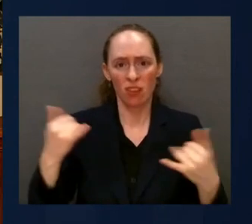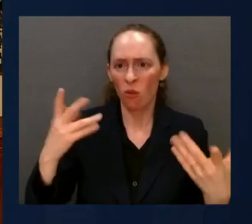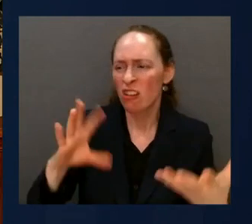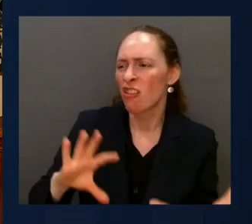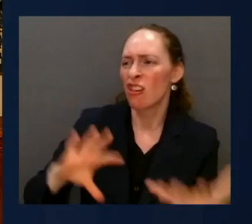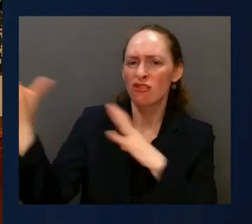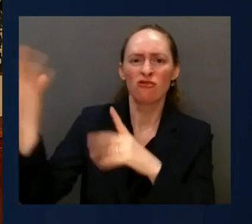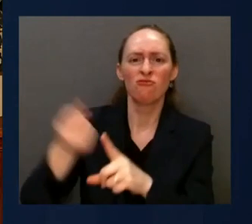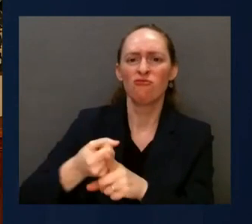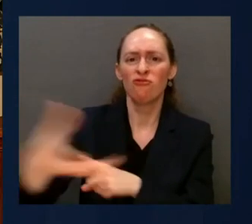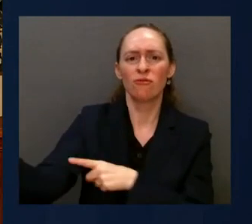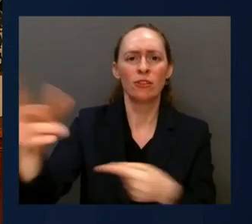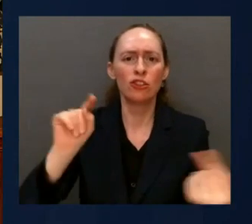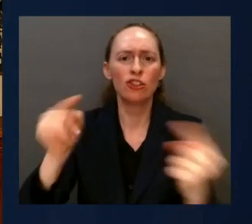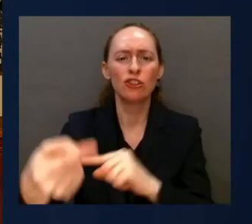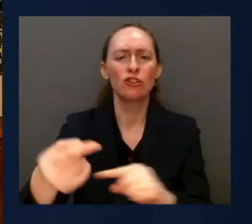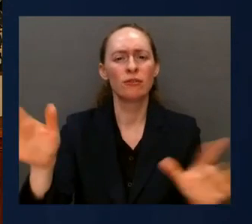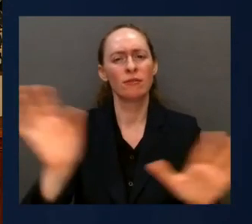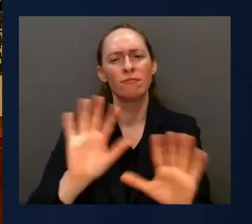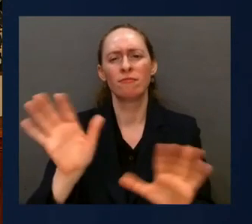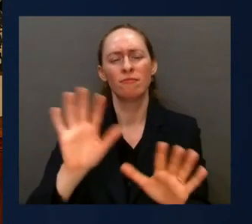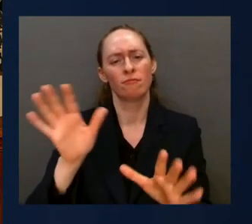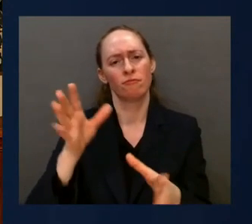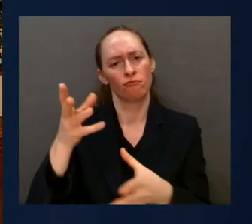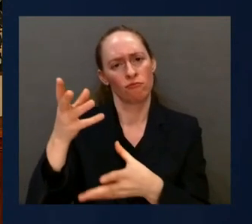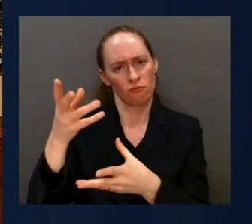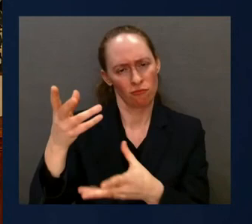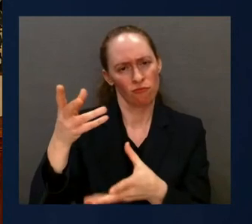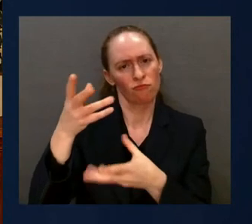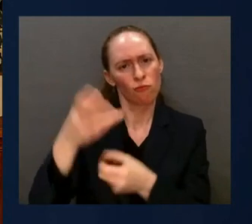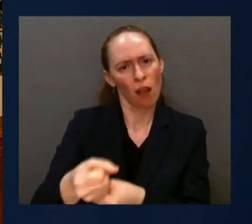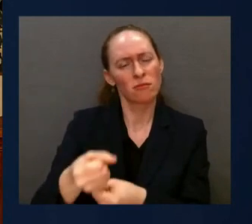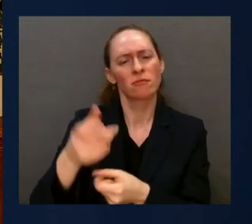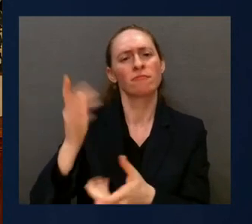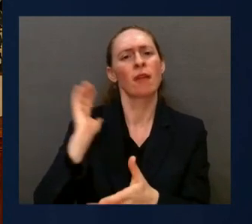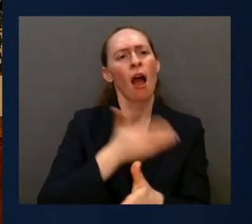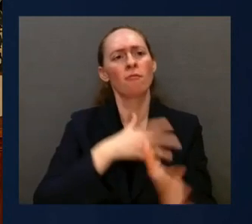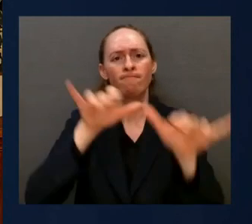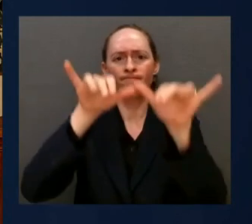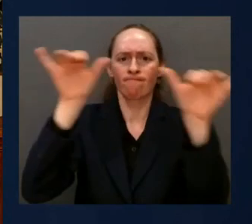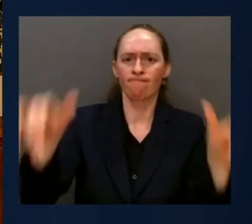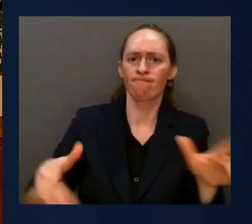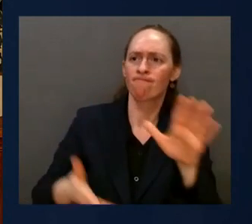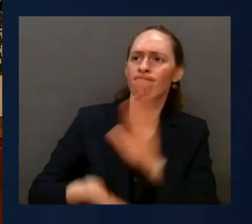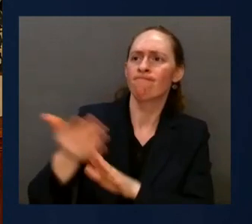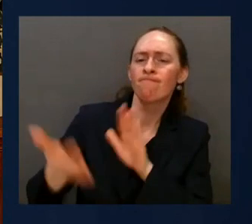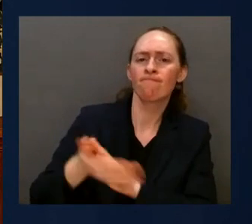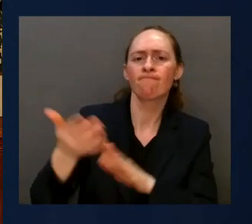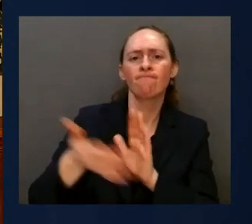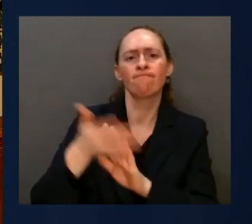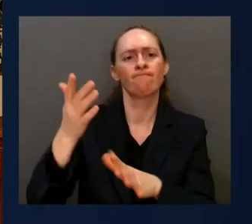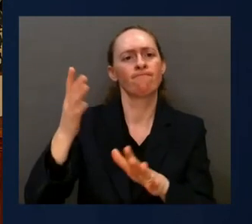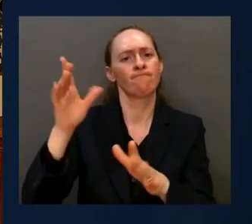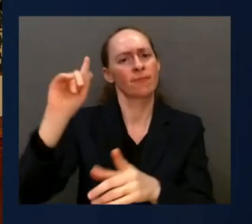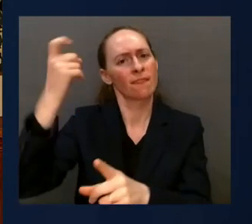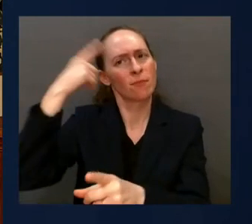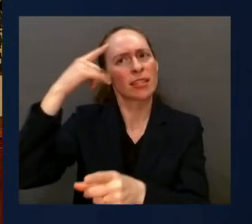democracy. And we must give hate and extremism in any form no safe harbor.